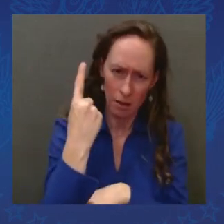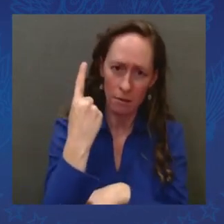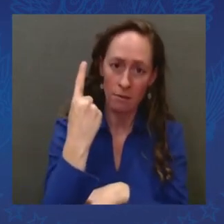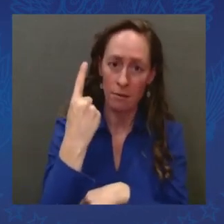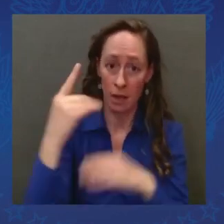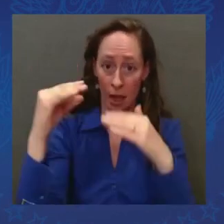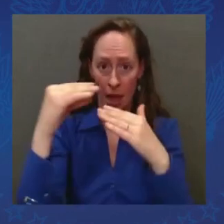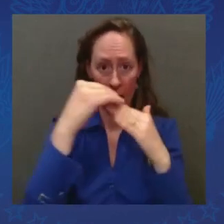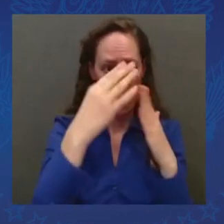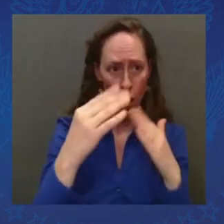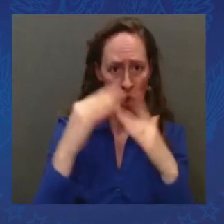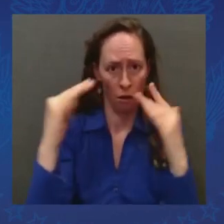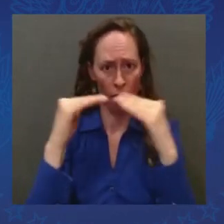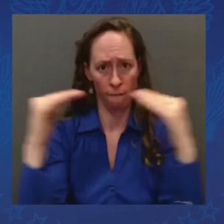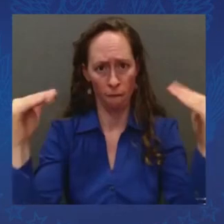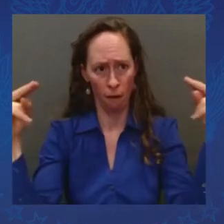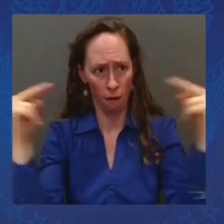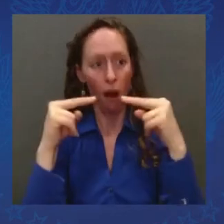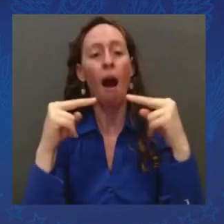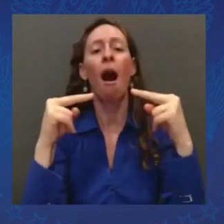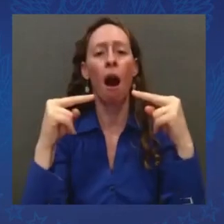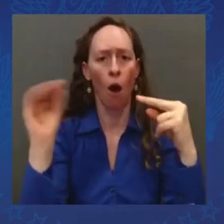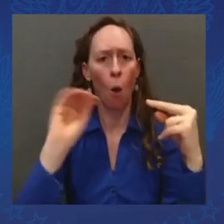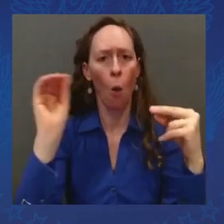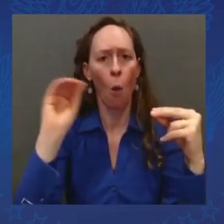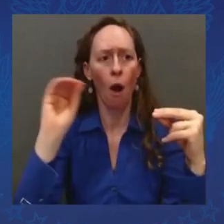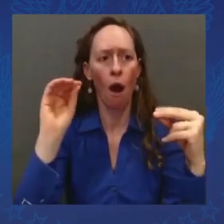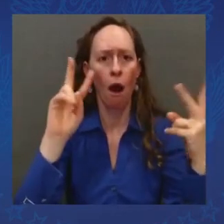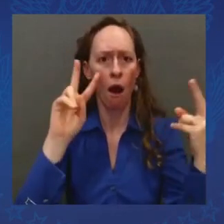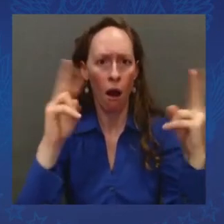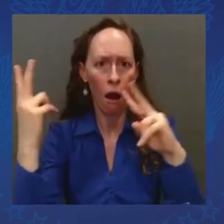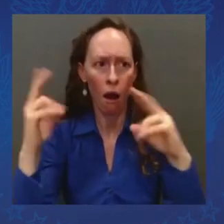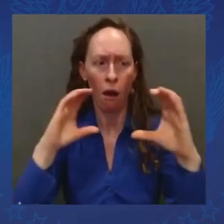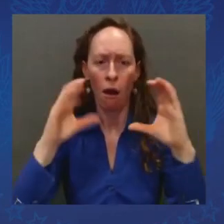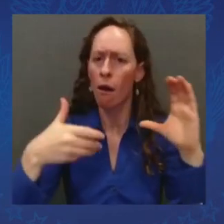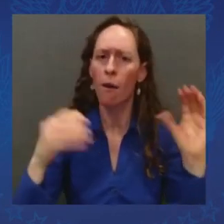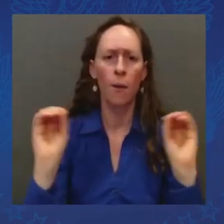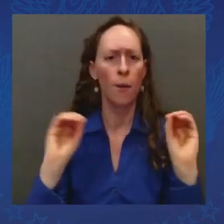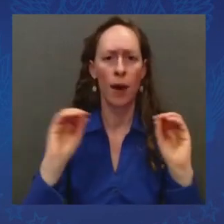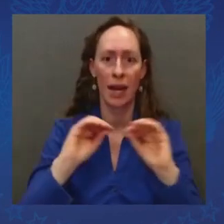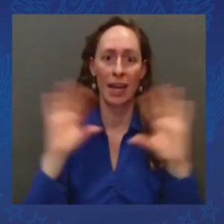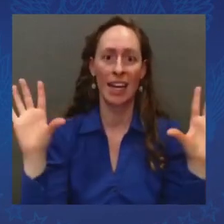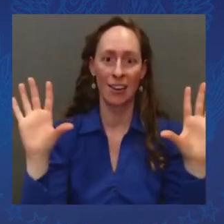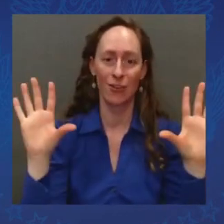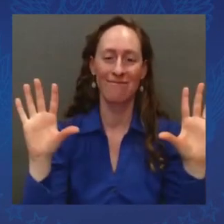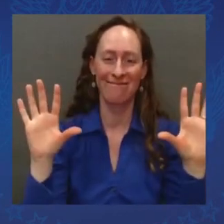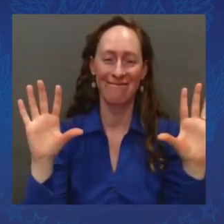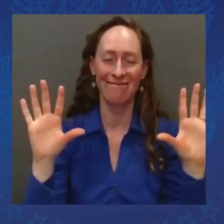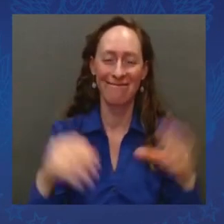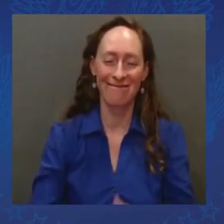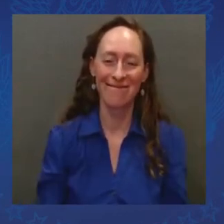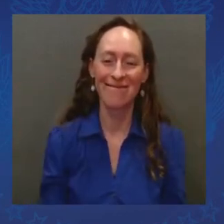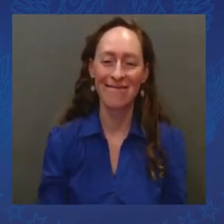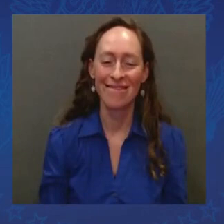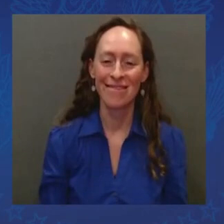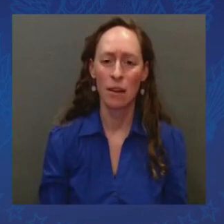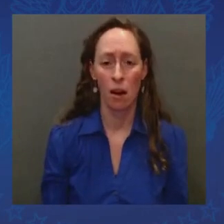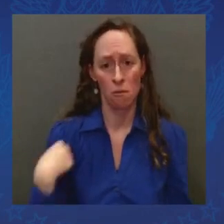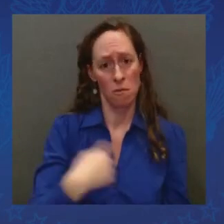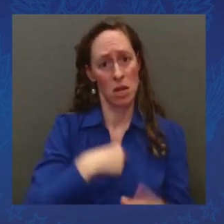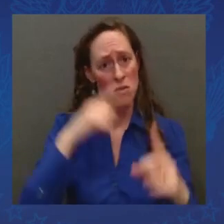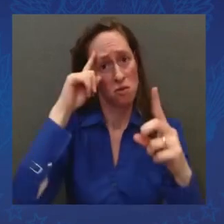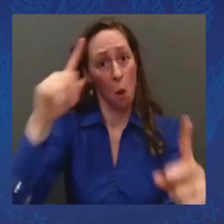miscommunication. We have to ensure that competition does not veer into conflict. And we also have to manage it